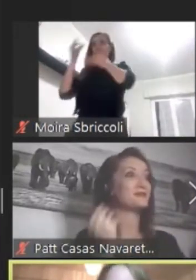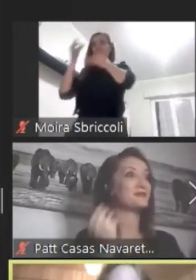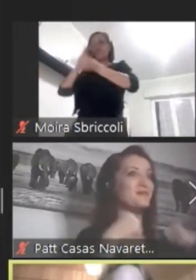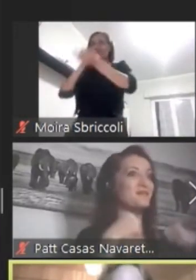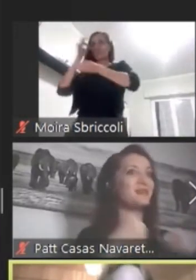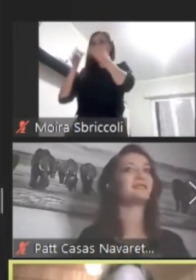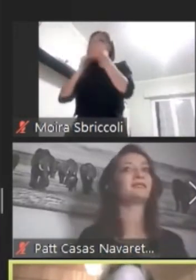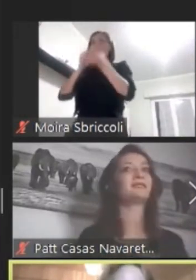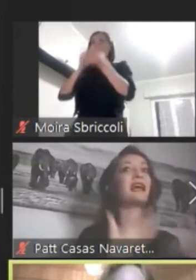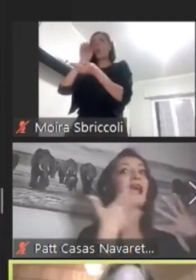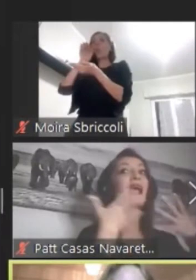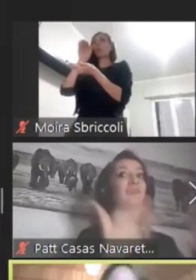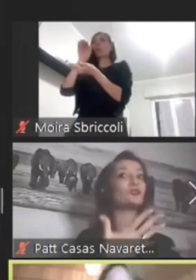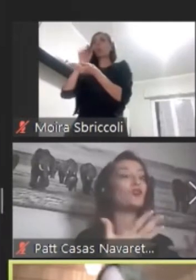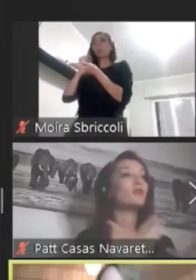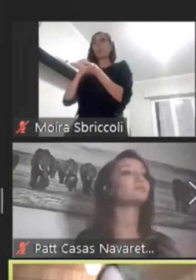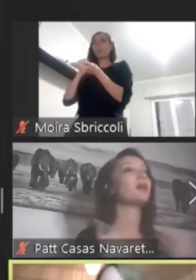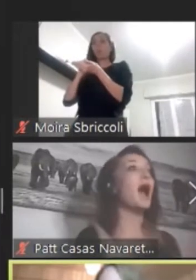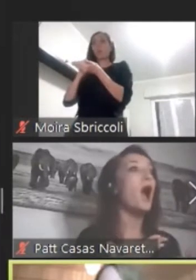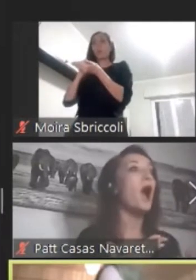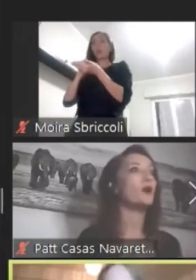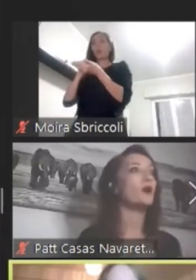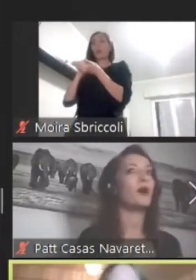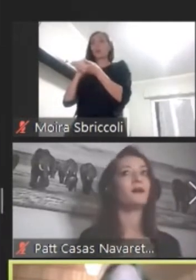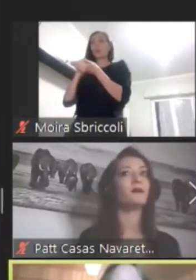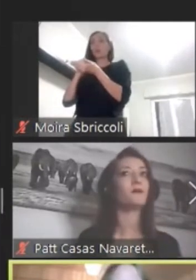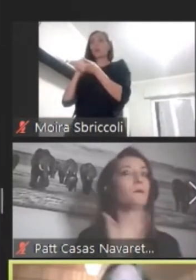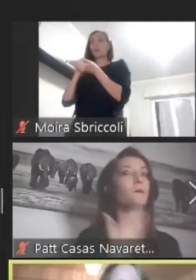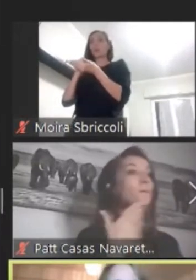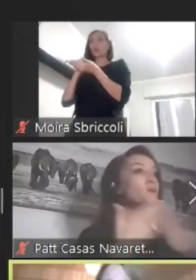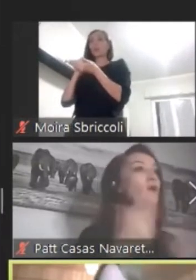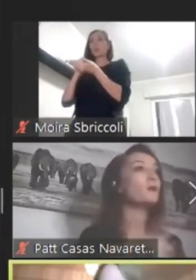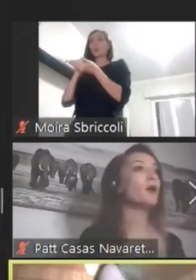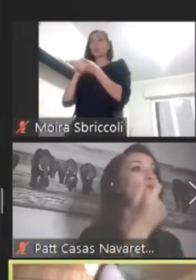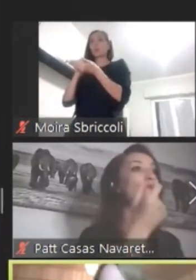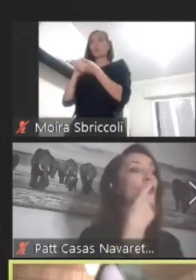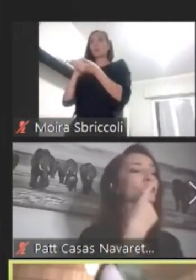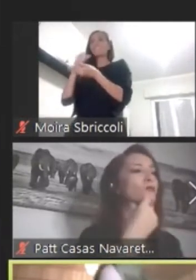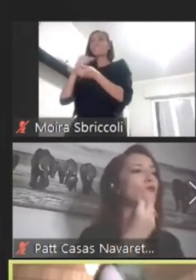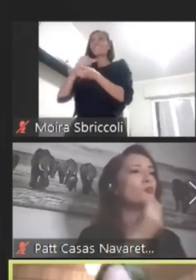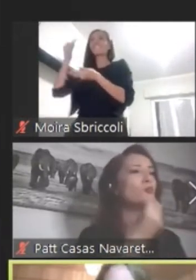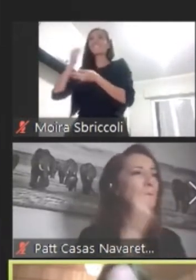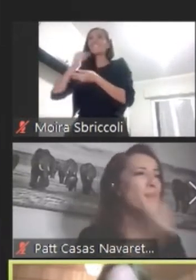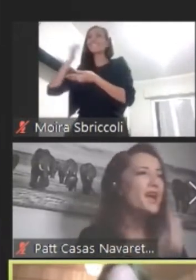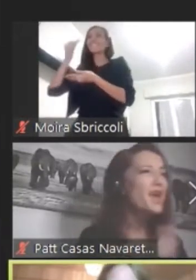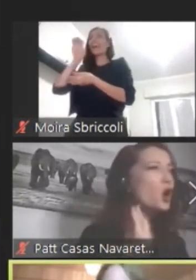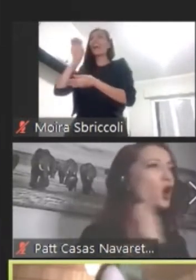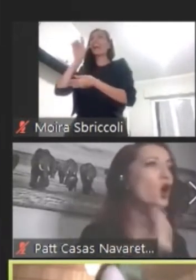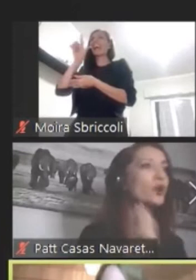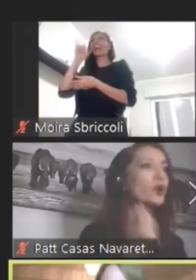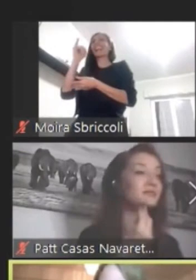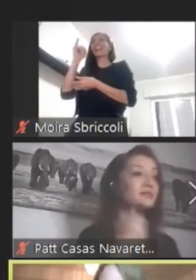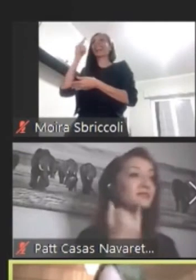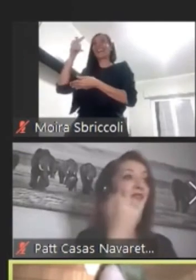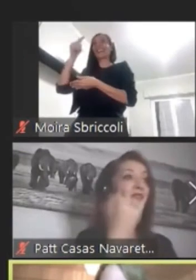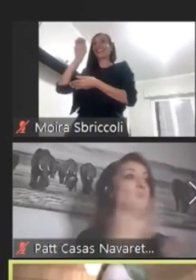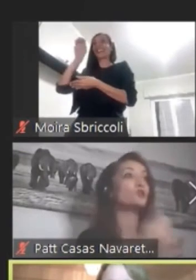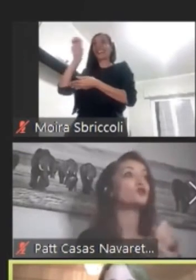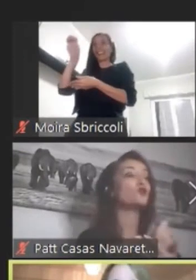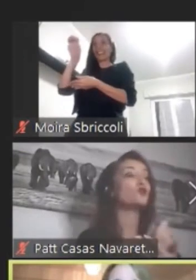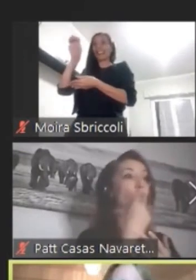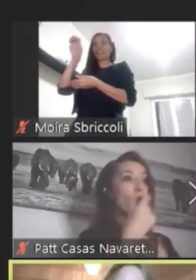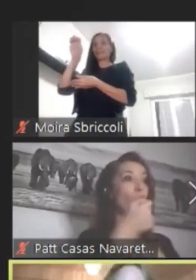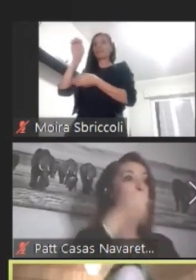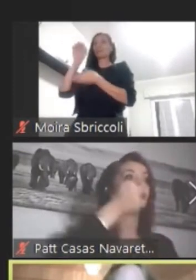Elite. Now, Elite is one of the most sought after antioxidant